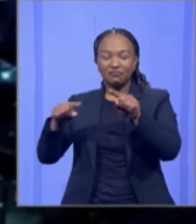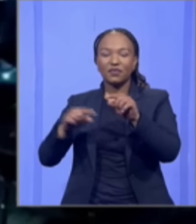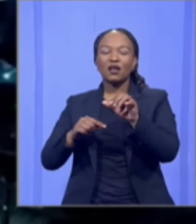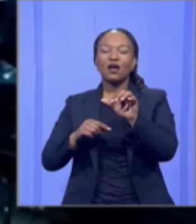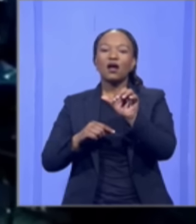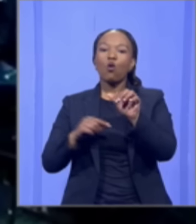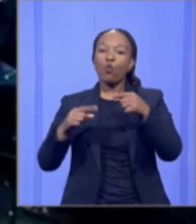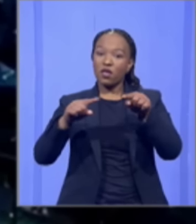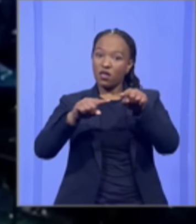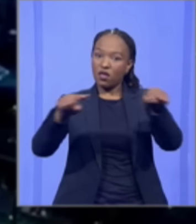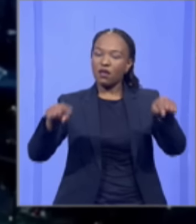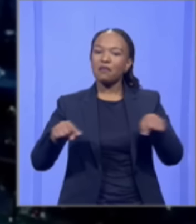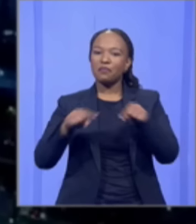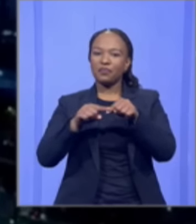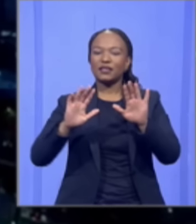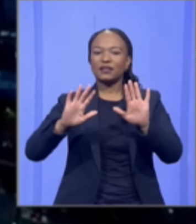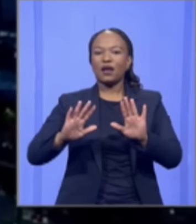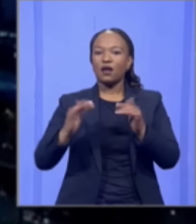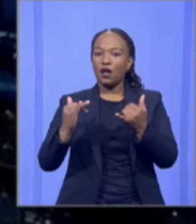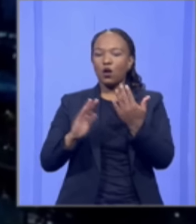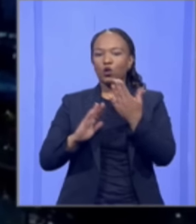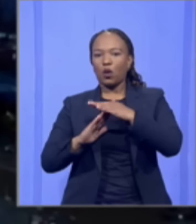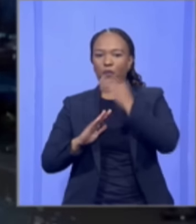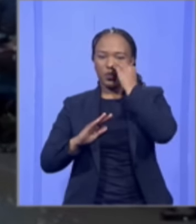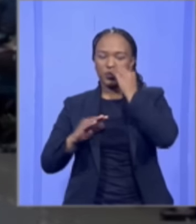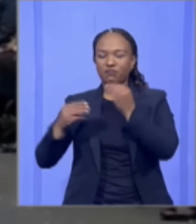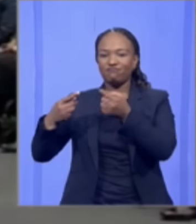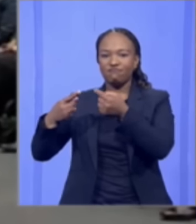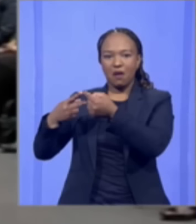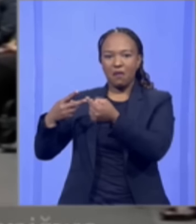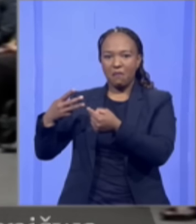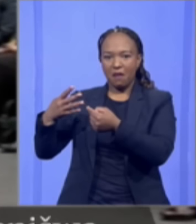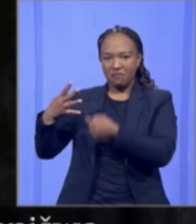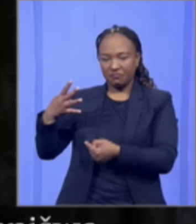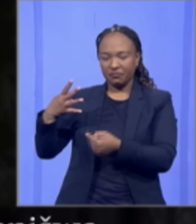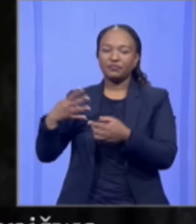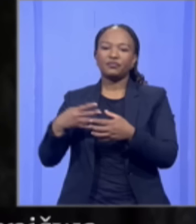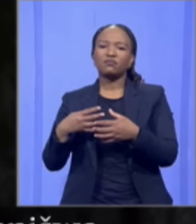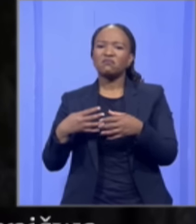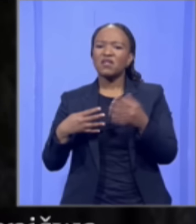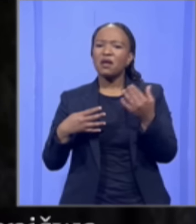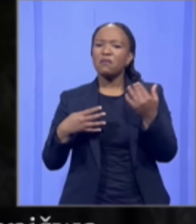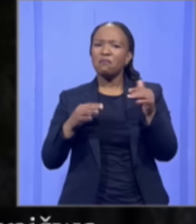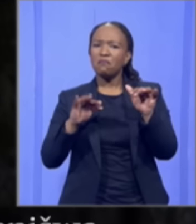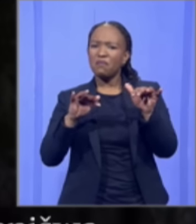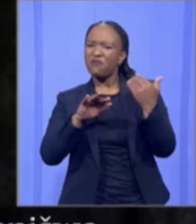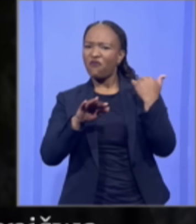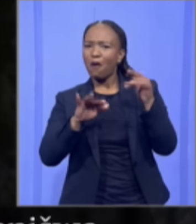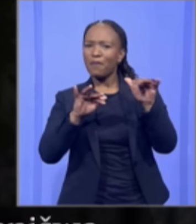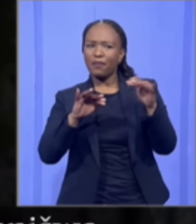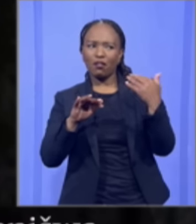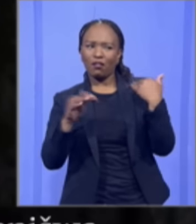fano Studio 10 pele ke dihlogo tša ditaba. They had asked me whether I wanted to change my mind.